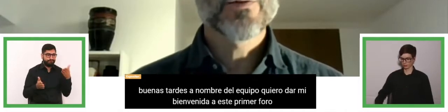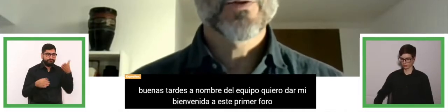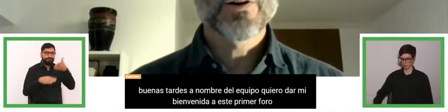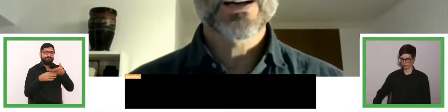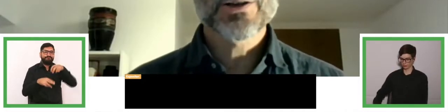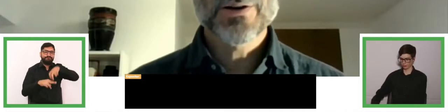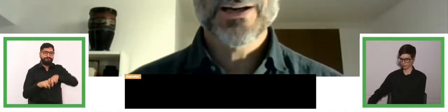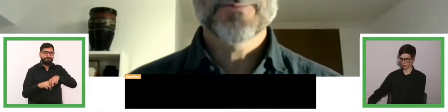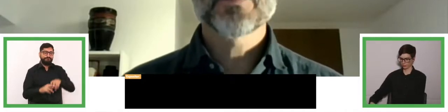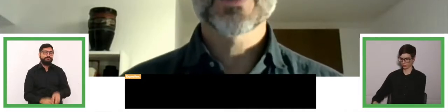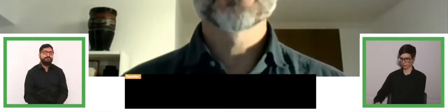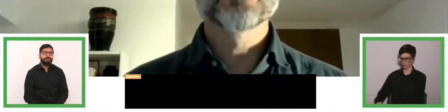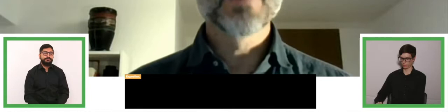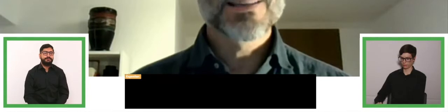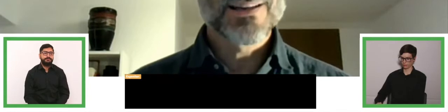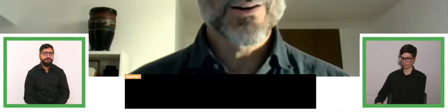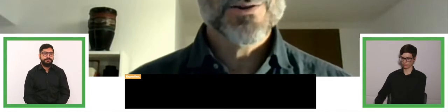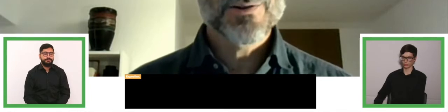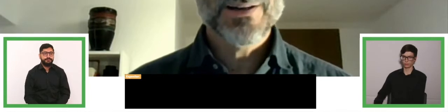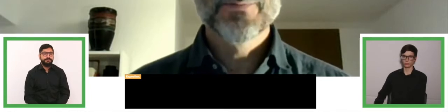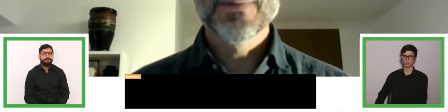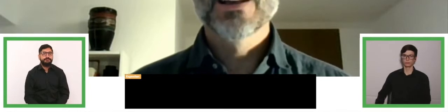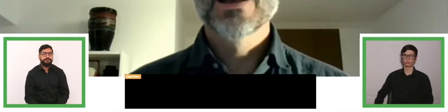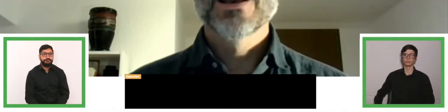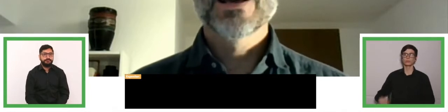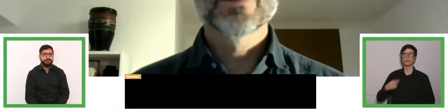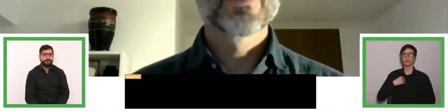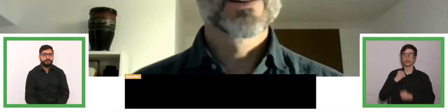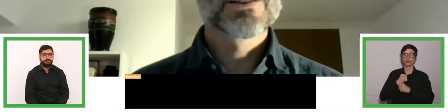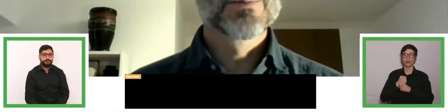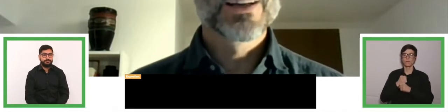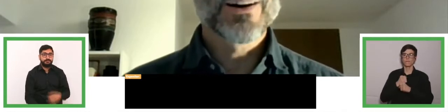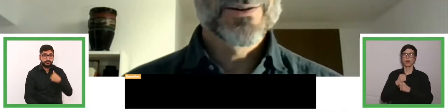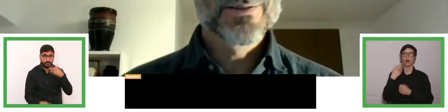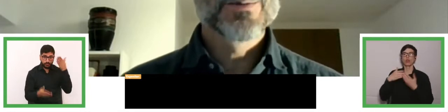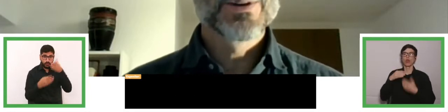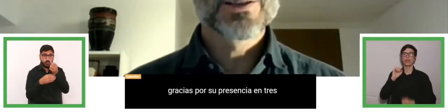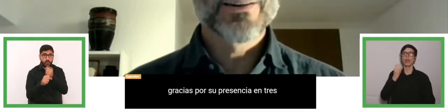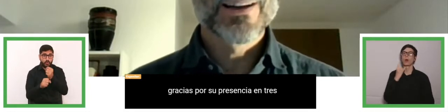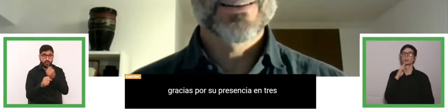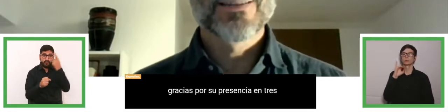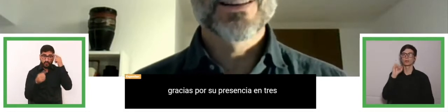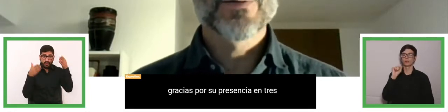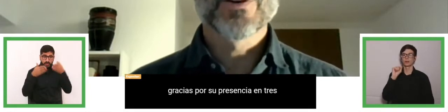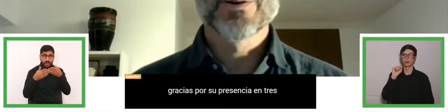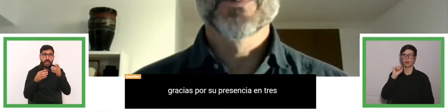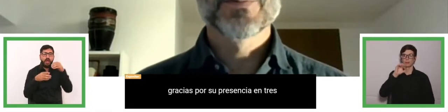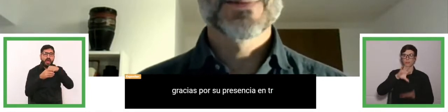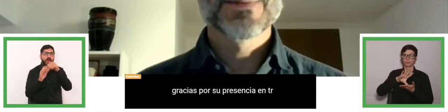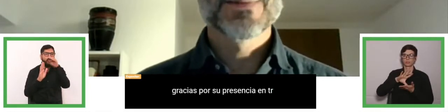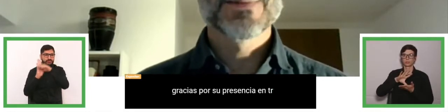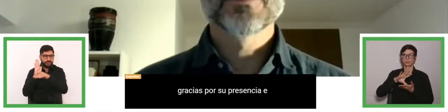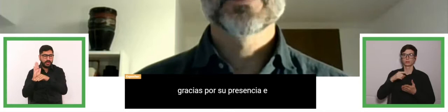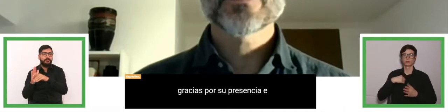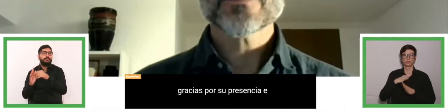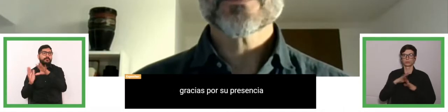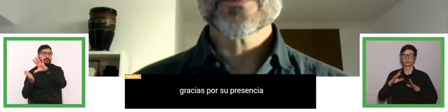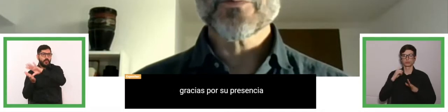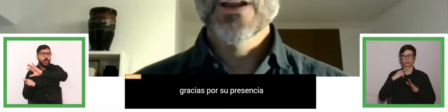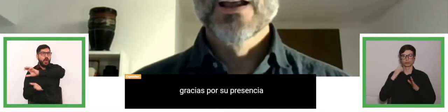Cutsem. I work for Ashoka, based in Austria, and I feel extremely honored to be chairing this forum